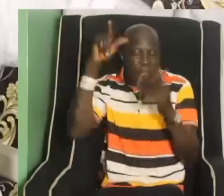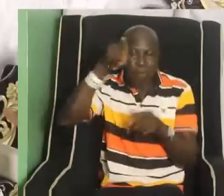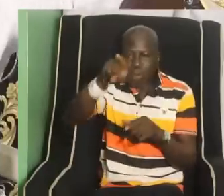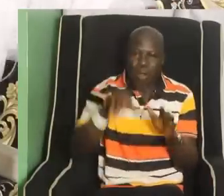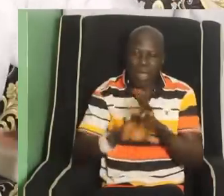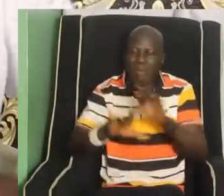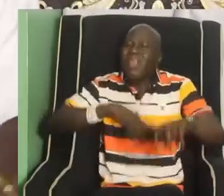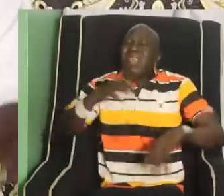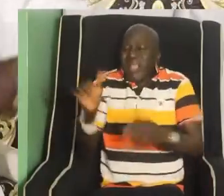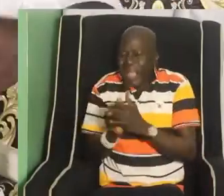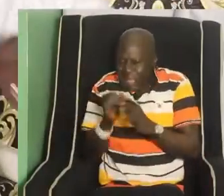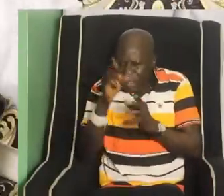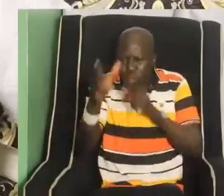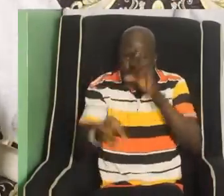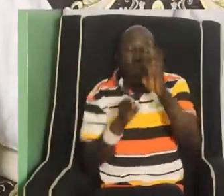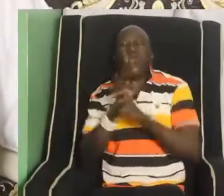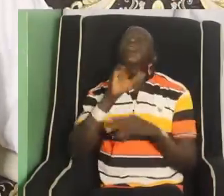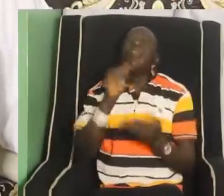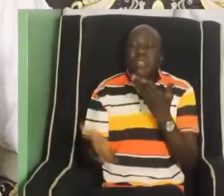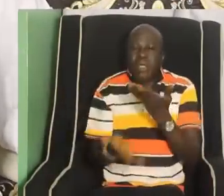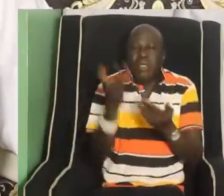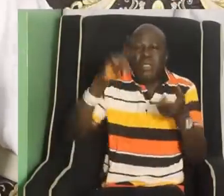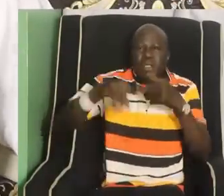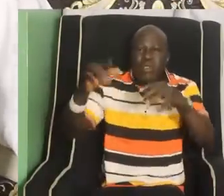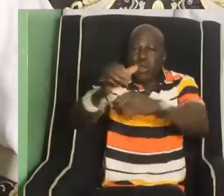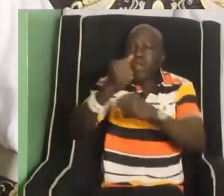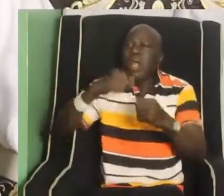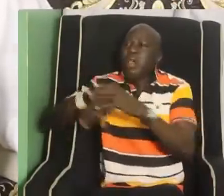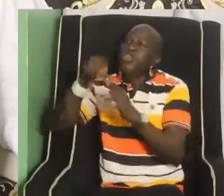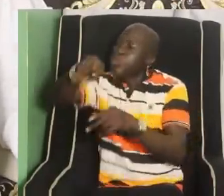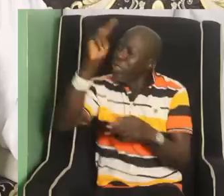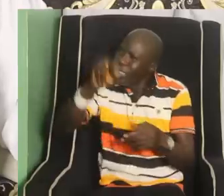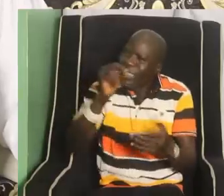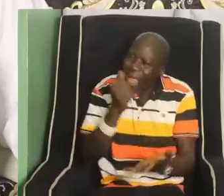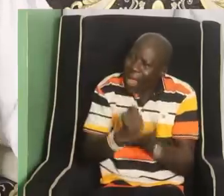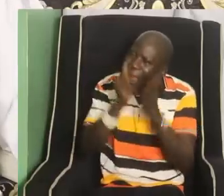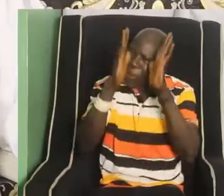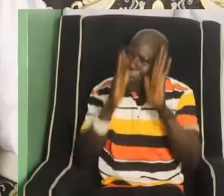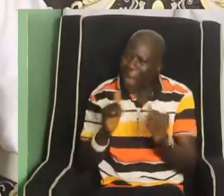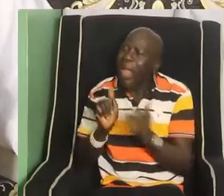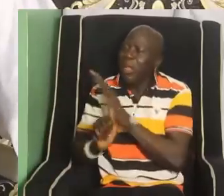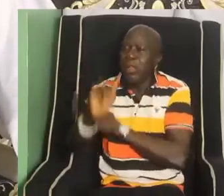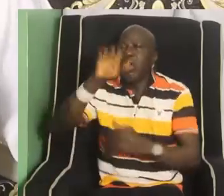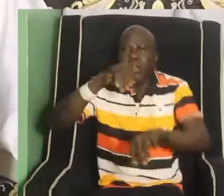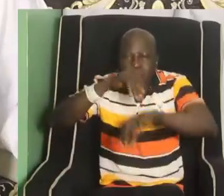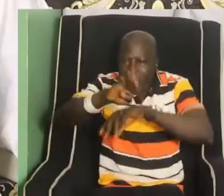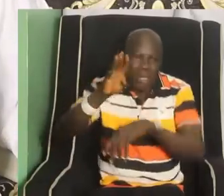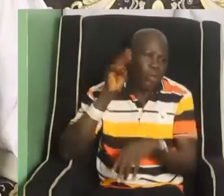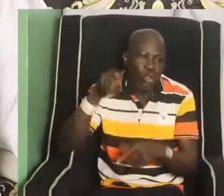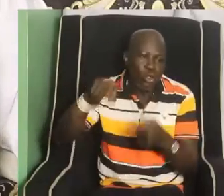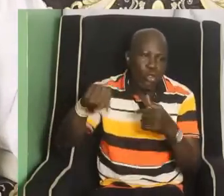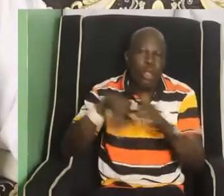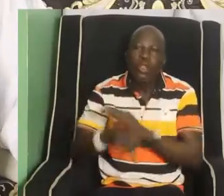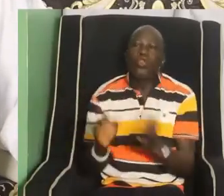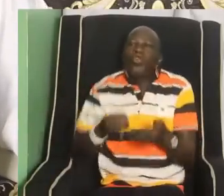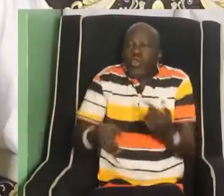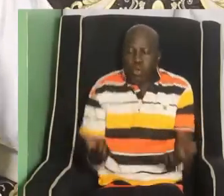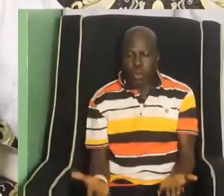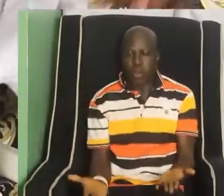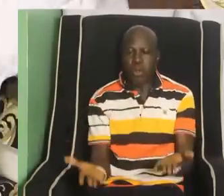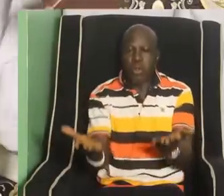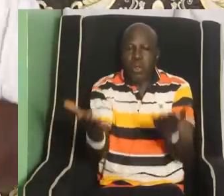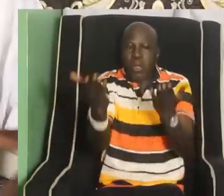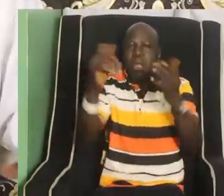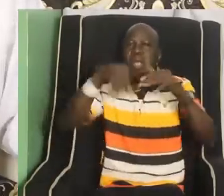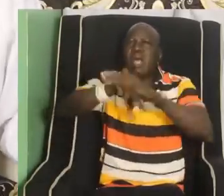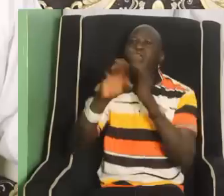life. Are you easy at it that day? It is not easy to write alone. We know no law. You need an helper. Oh, you are not a mission. It's the Lord of sending to you today. To write.